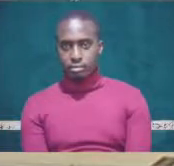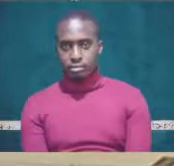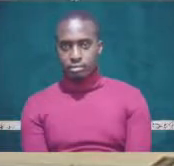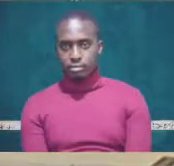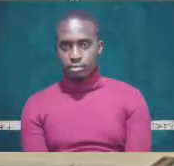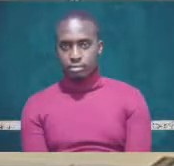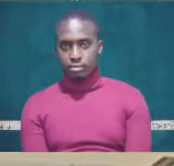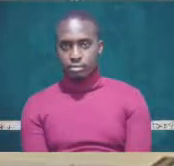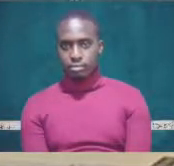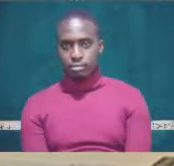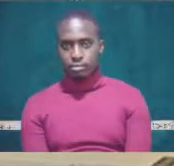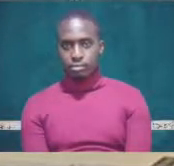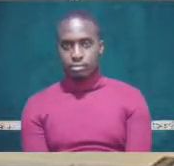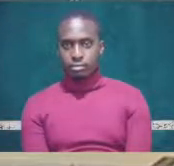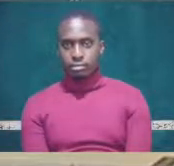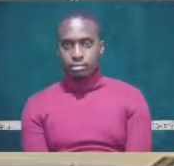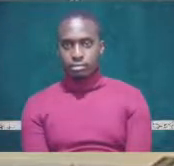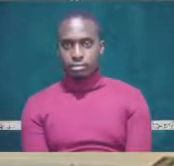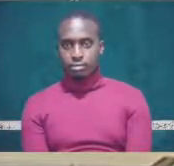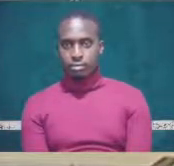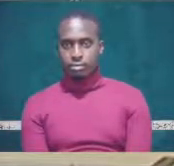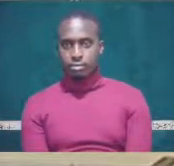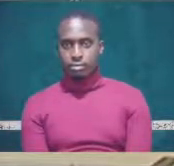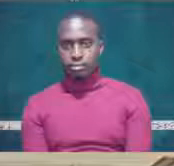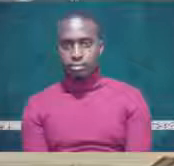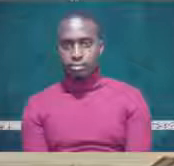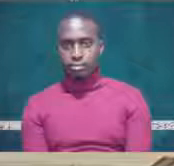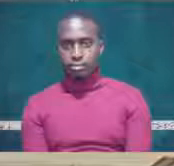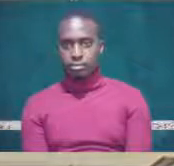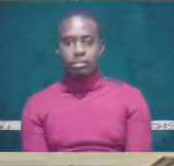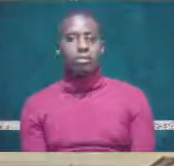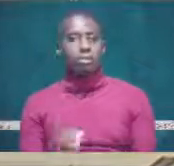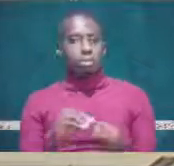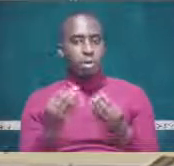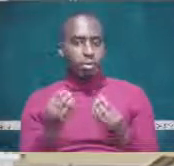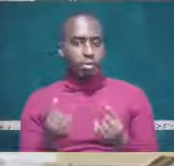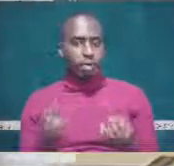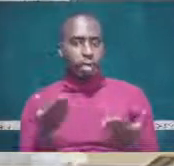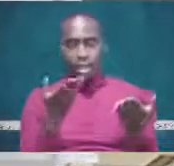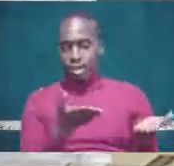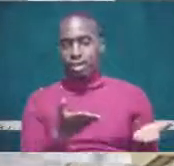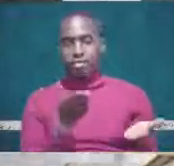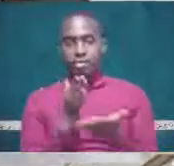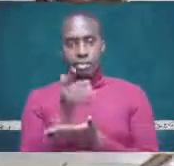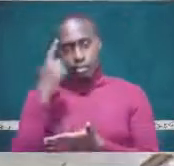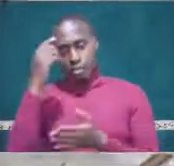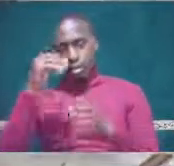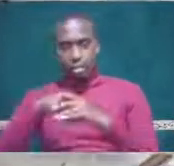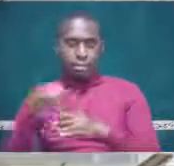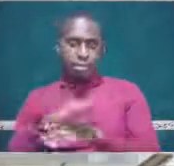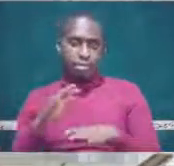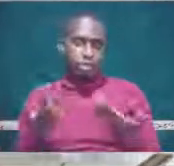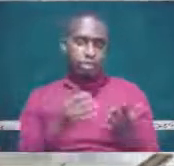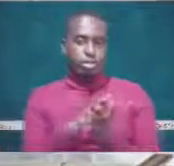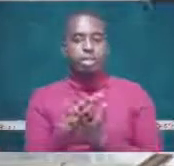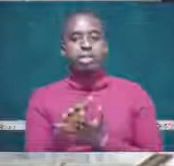That is liquidity or spending. The amount of money readily available for investment or